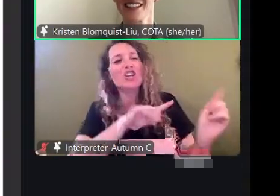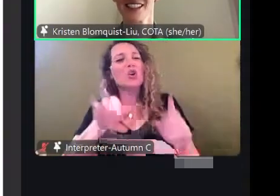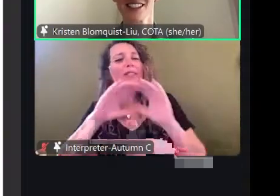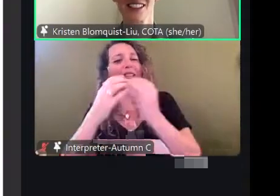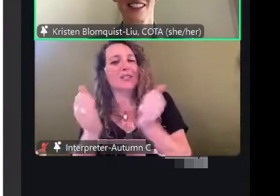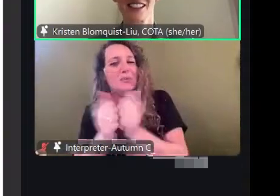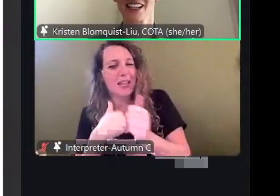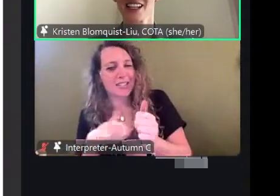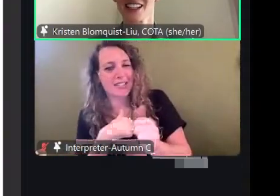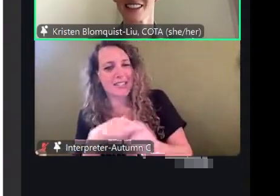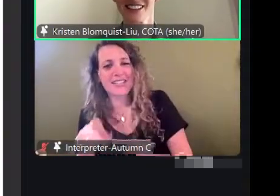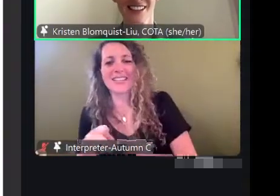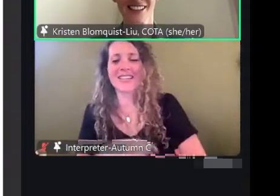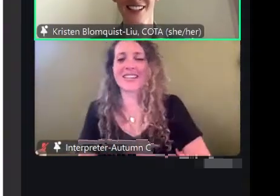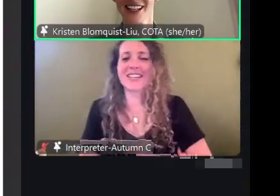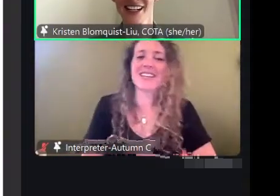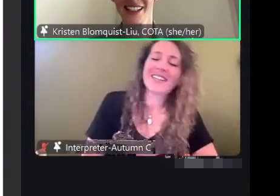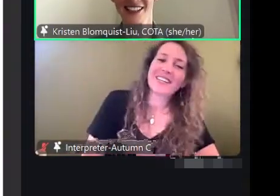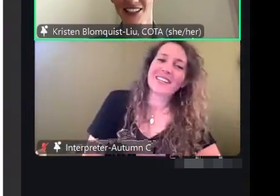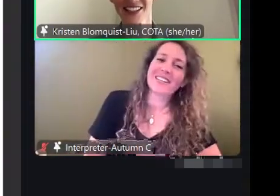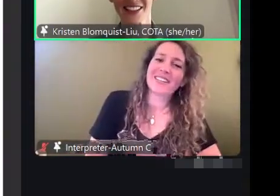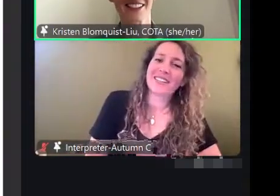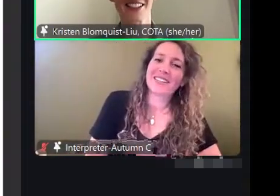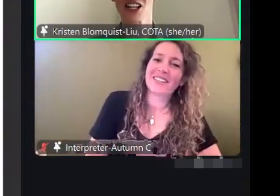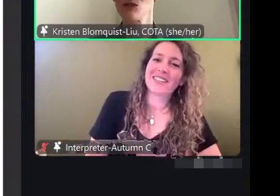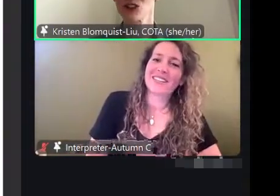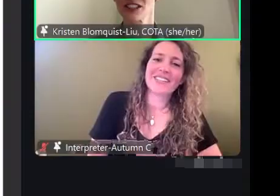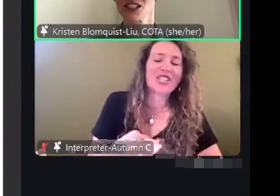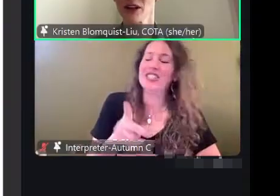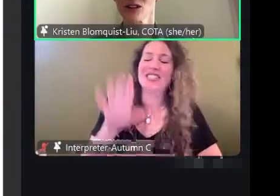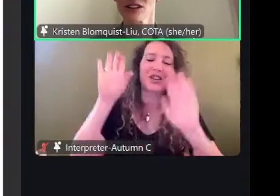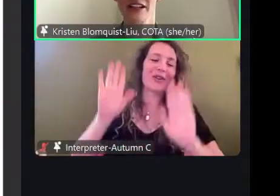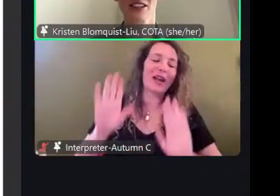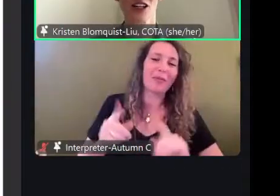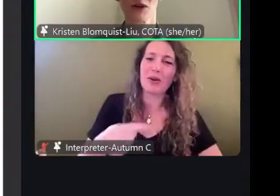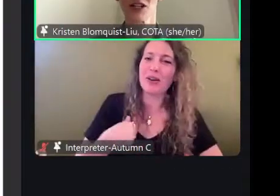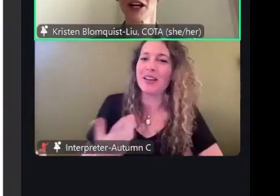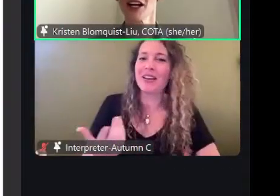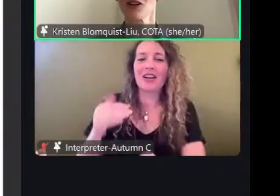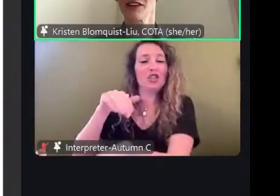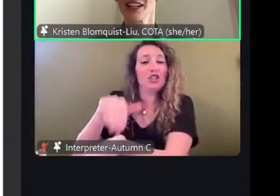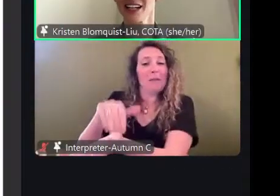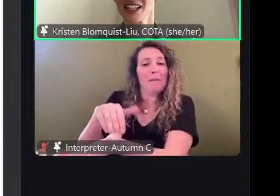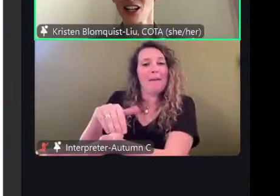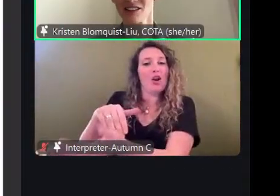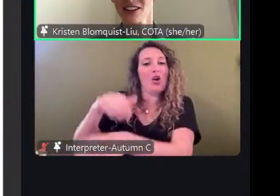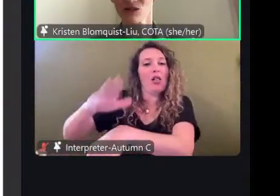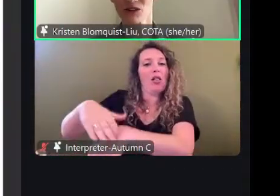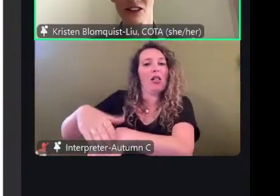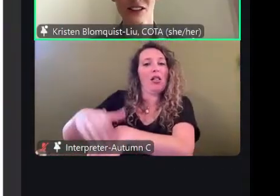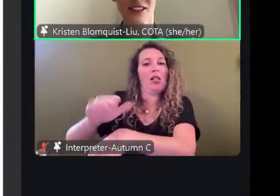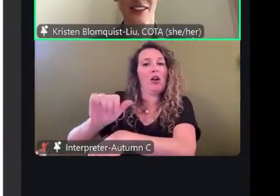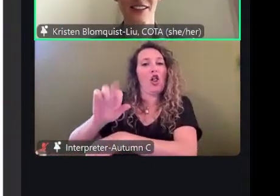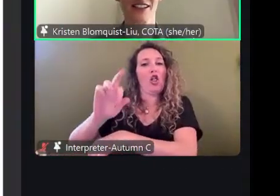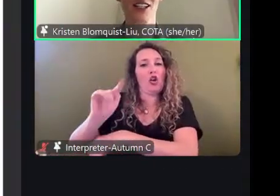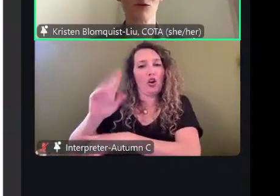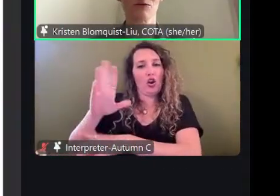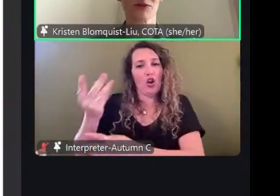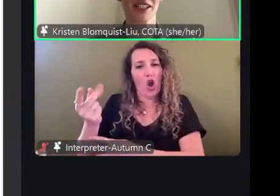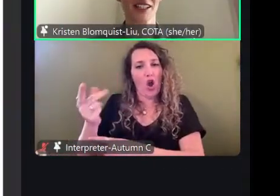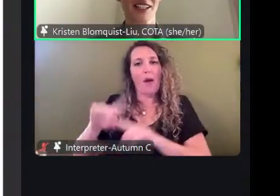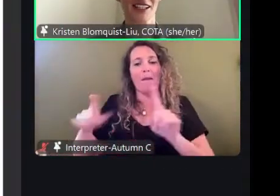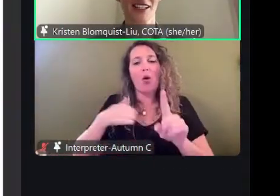and she is so just incredible. She's a medical alert dog, but we've had to kind of carve out some of those